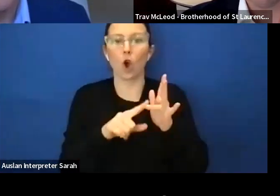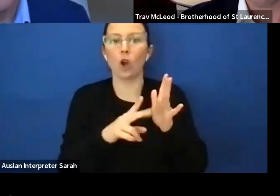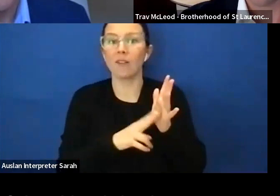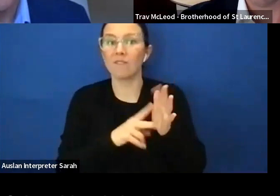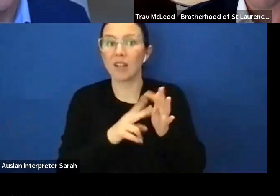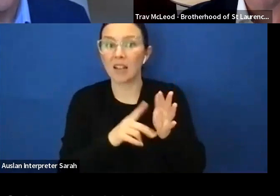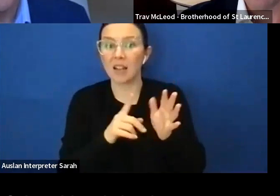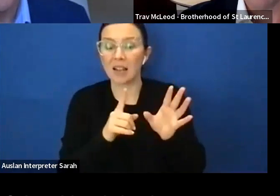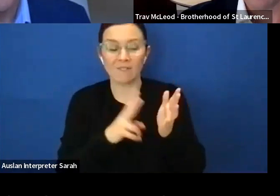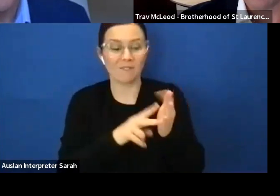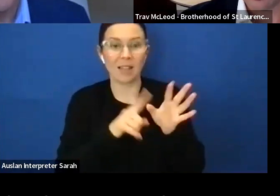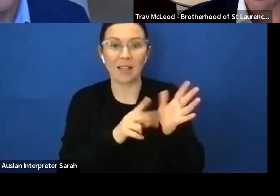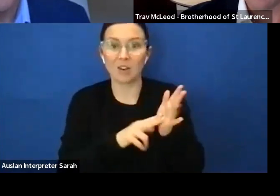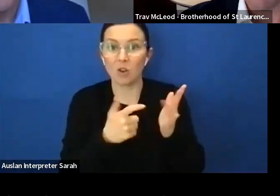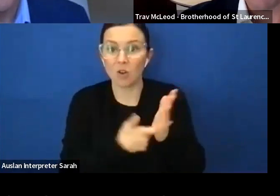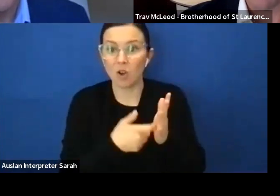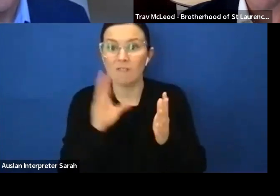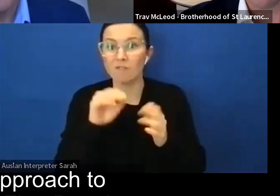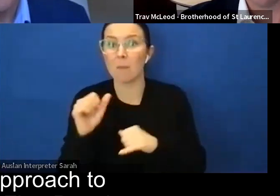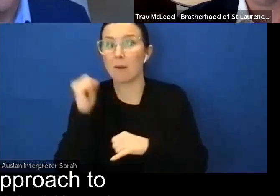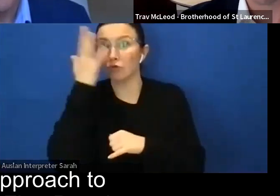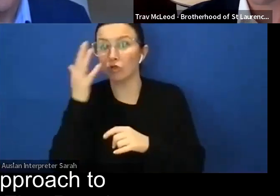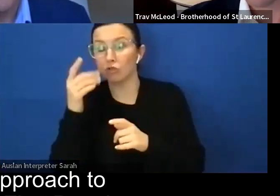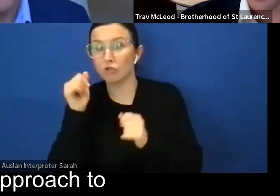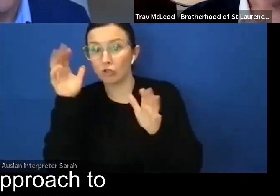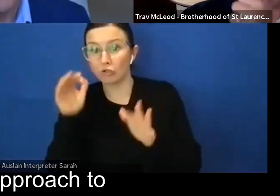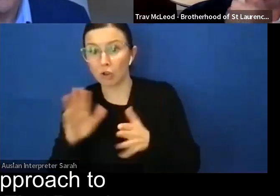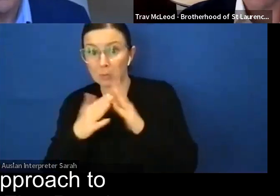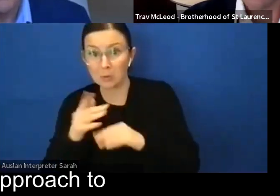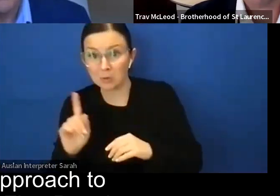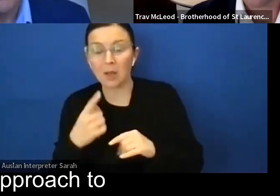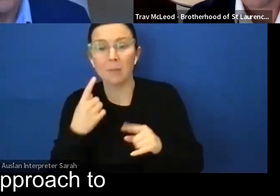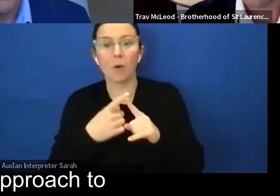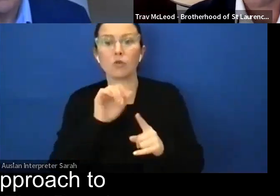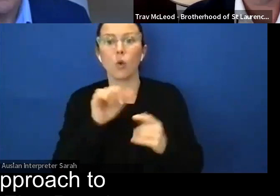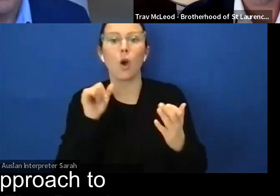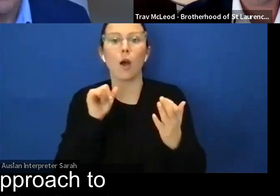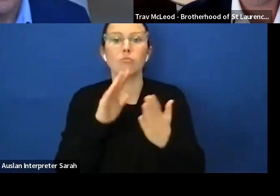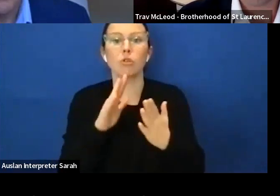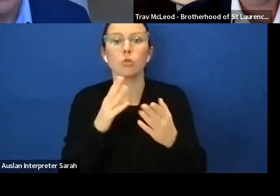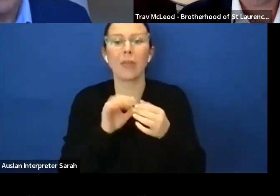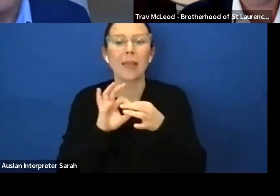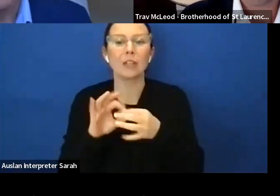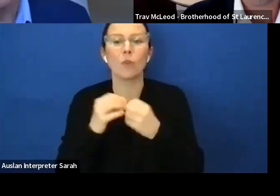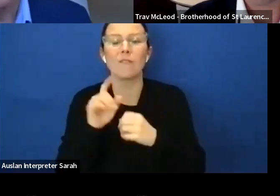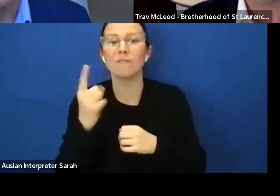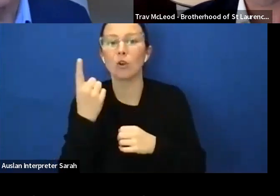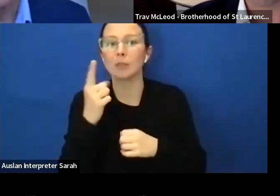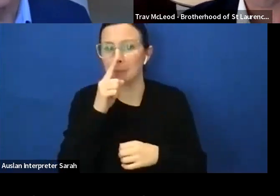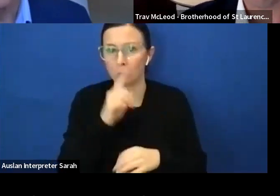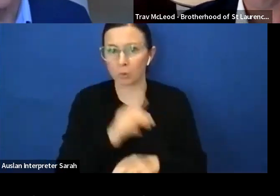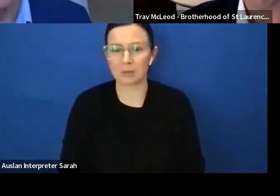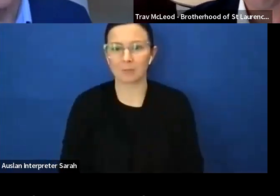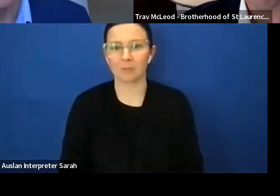from representative of the Aboriginal and Torres Strait Islander community, and your approach to engaging with First Peoples. Okay, thank you